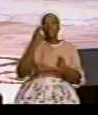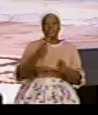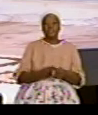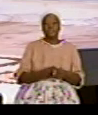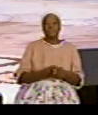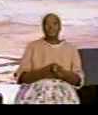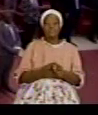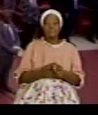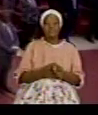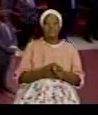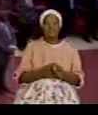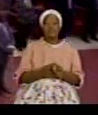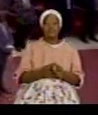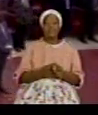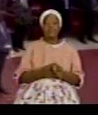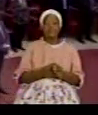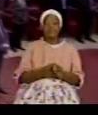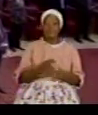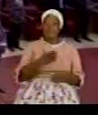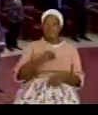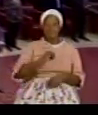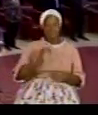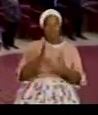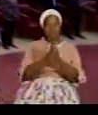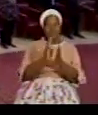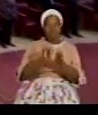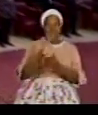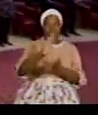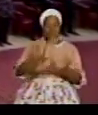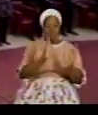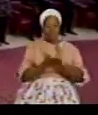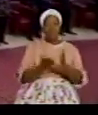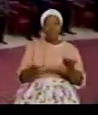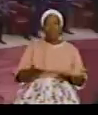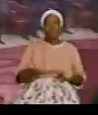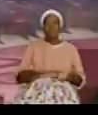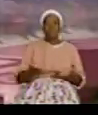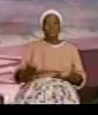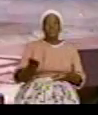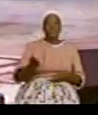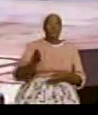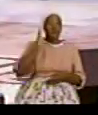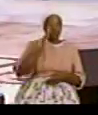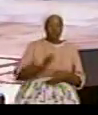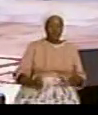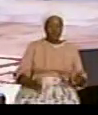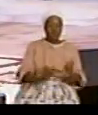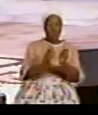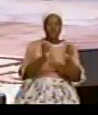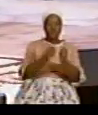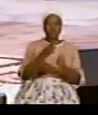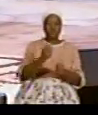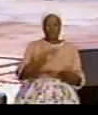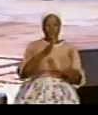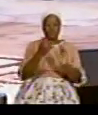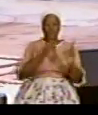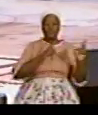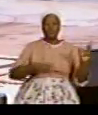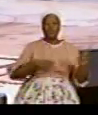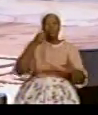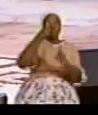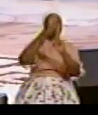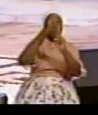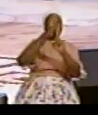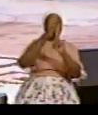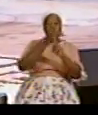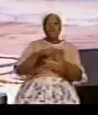name. I pray that your presence here will meet with the presence of the Lord himself,